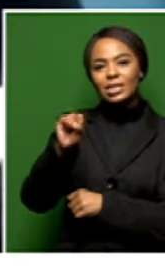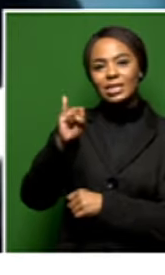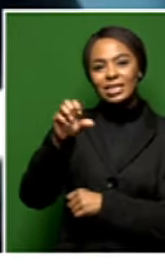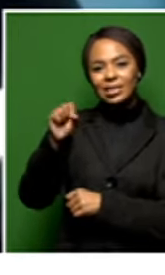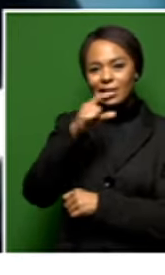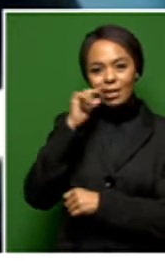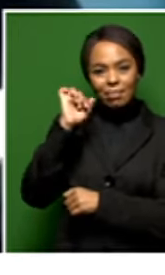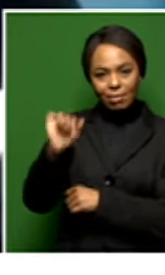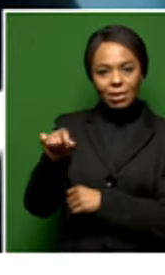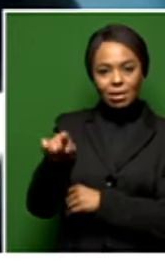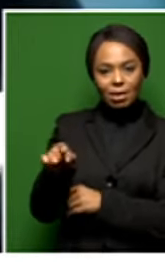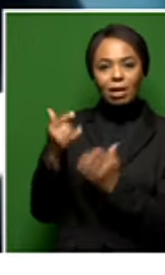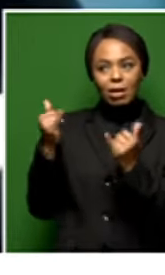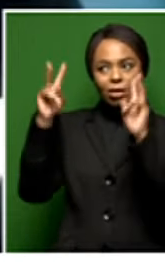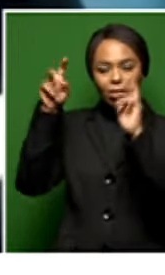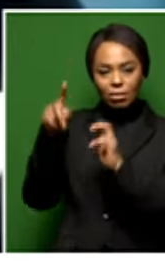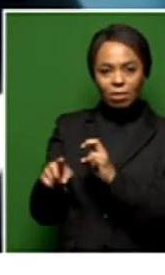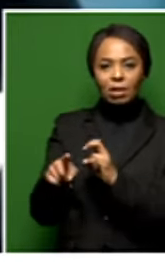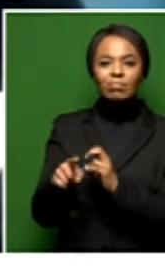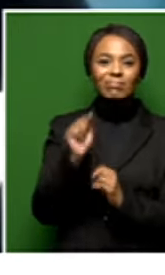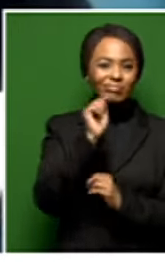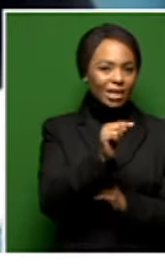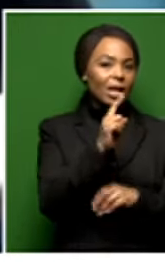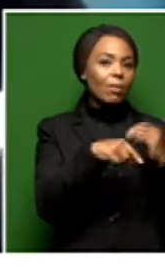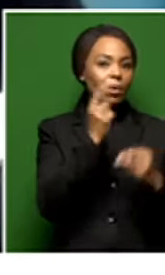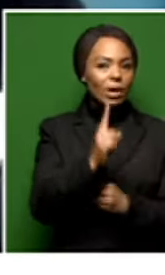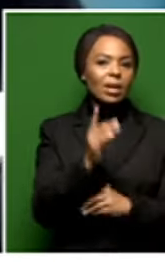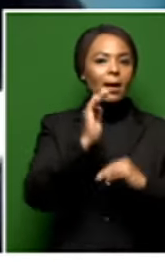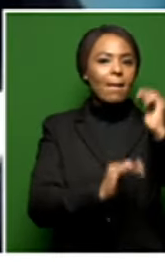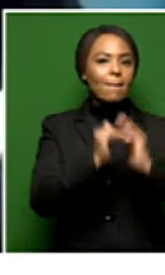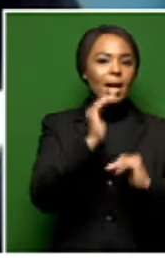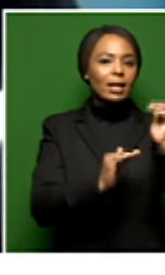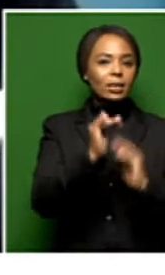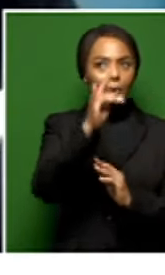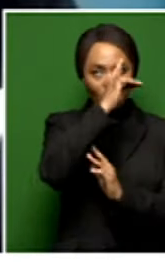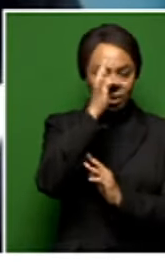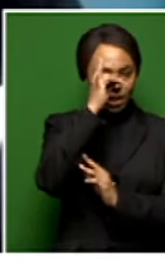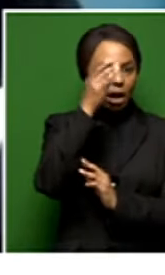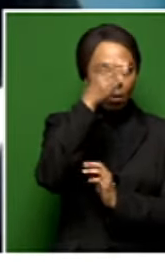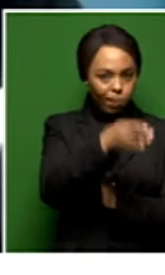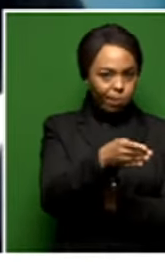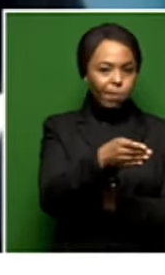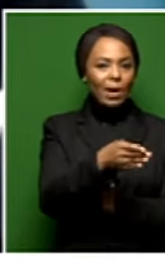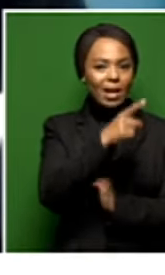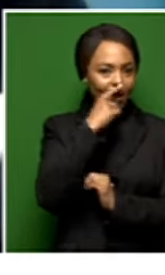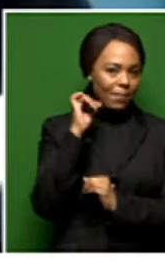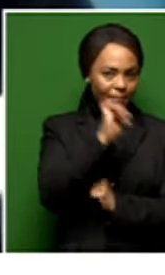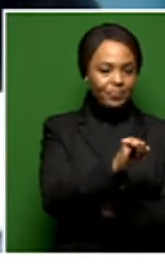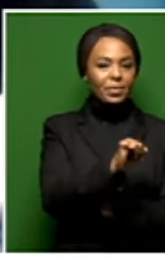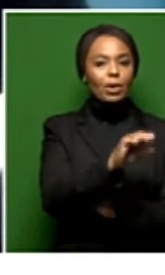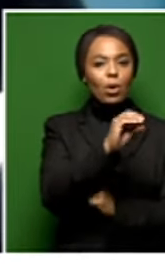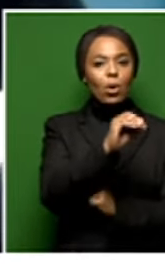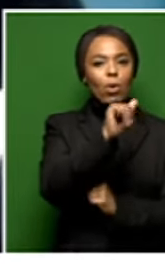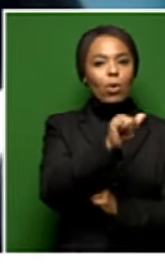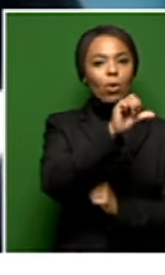Oasis, comes about the building where the hotel is basically located. And it's, in fact, one of